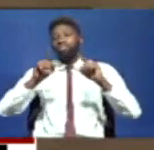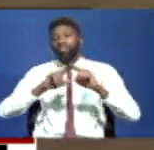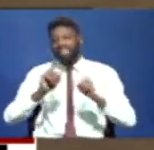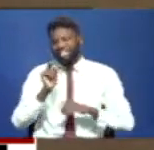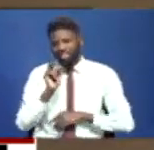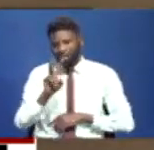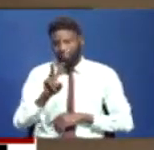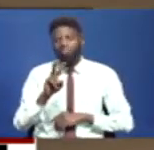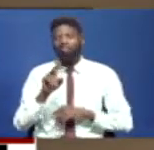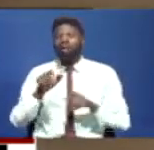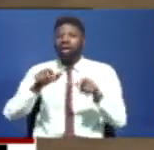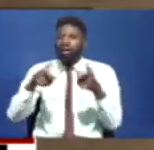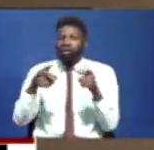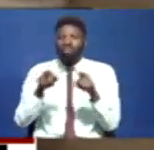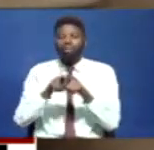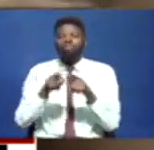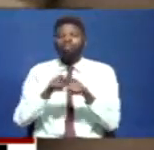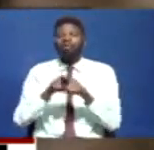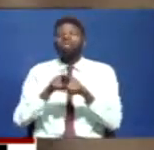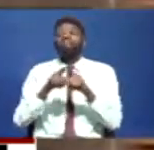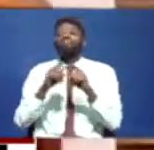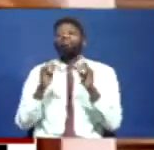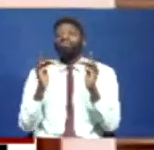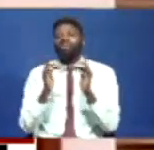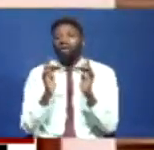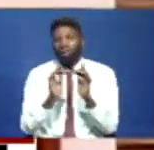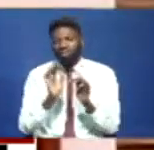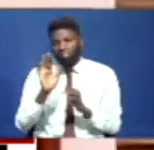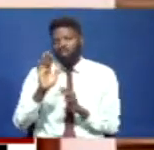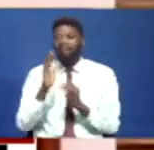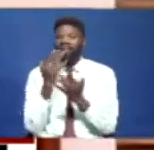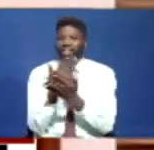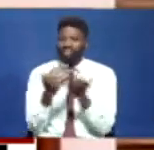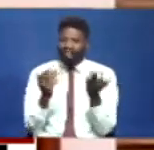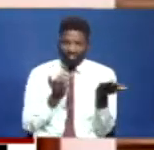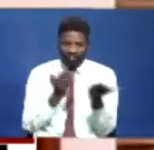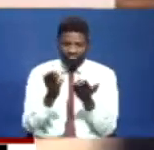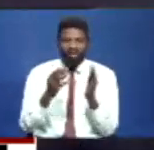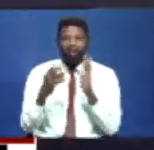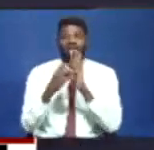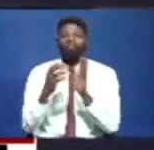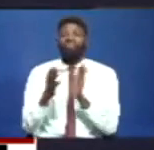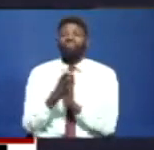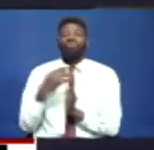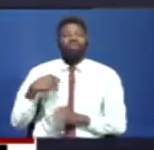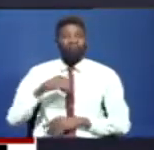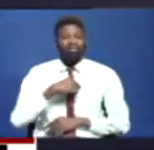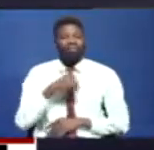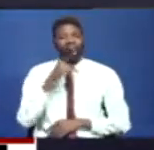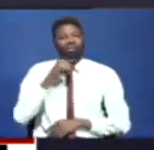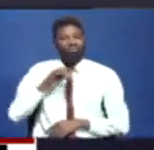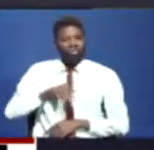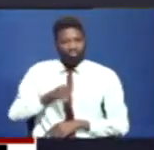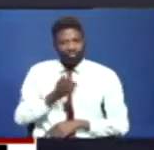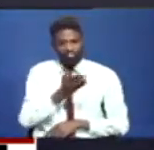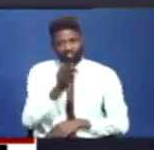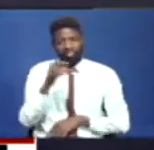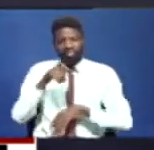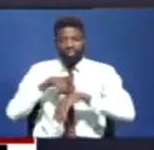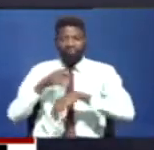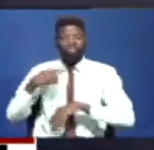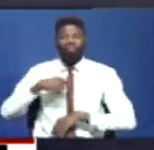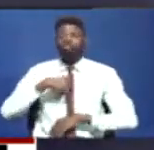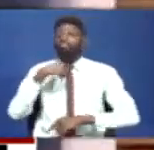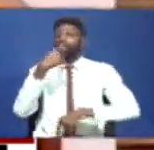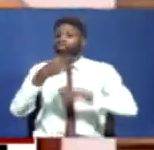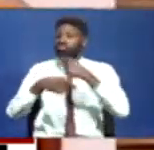online, to advertise their products and services with us. Ladies and gentlemen, as we continue to put